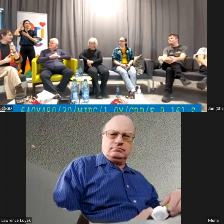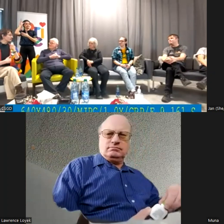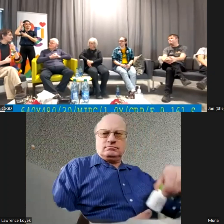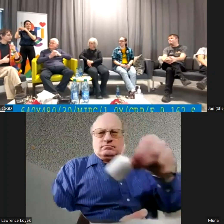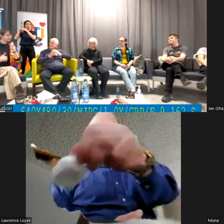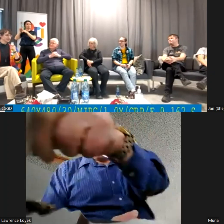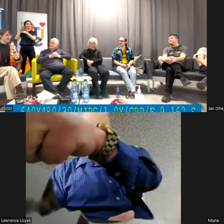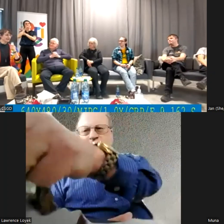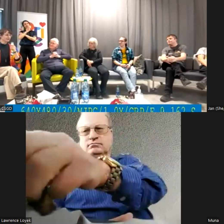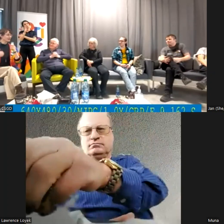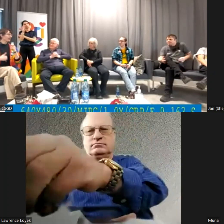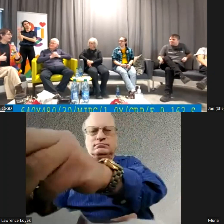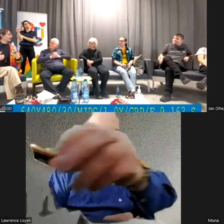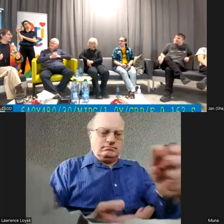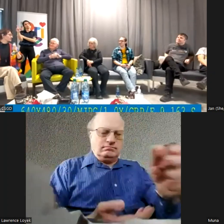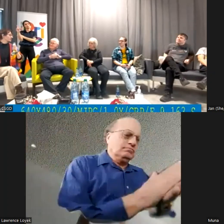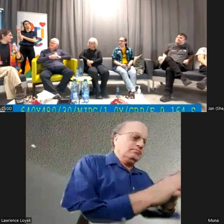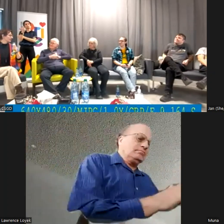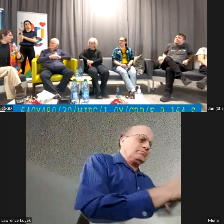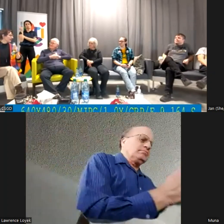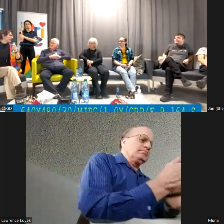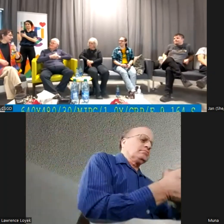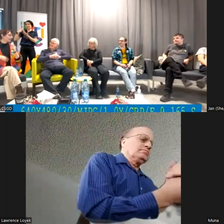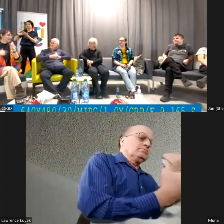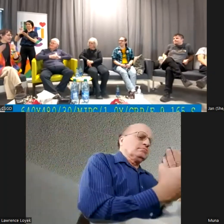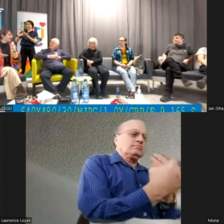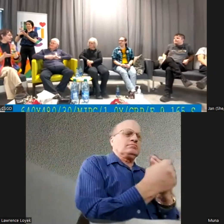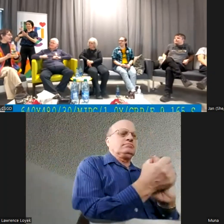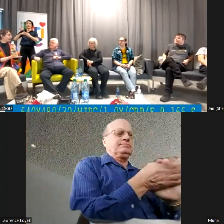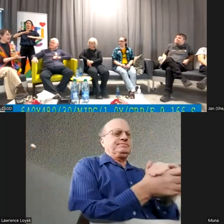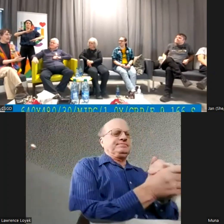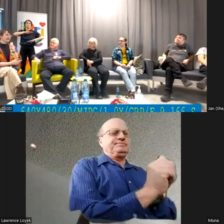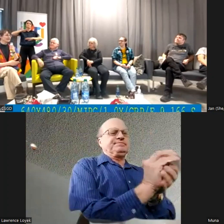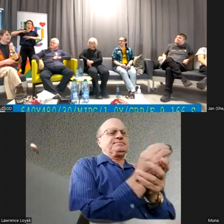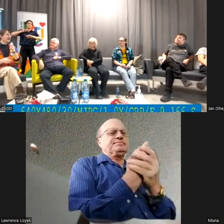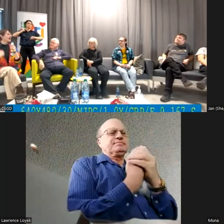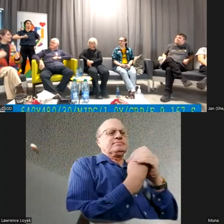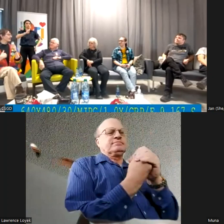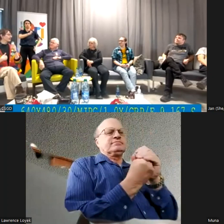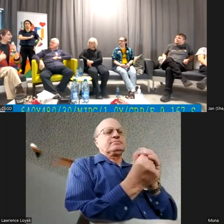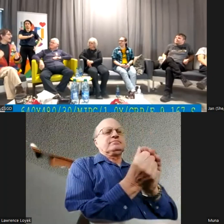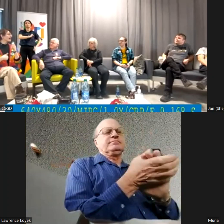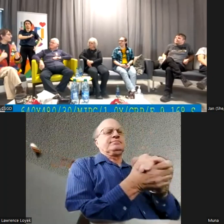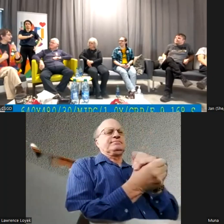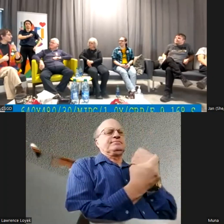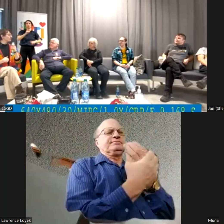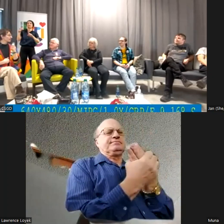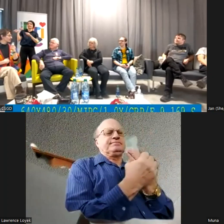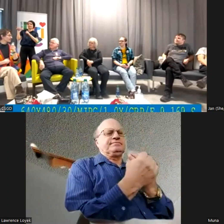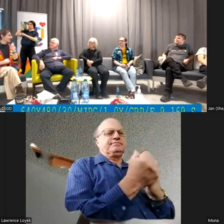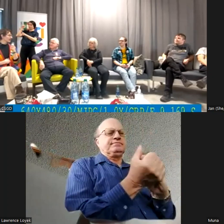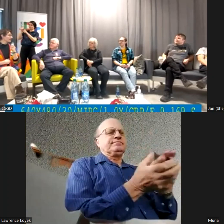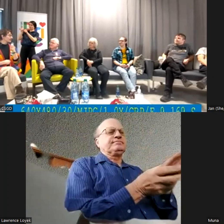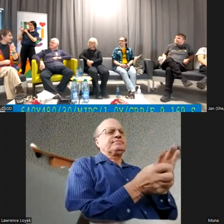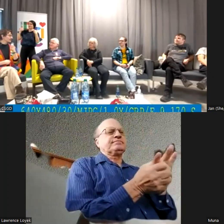72, and we were talking about top surgery with like a younger member. And he said, I remember when I had my